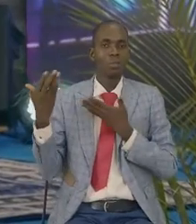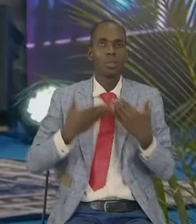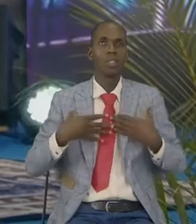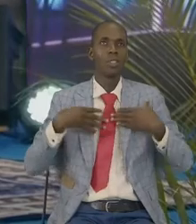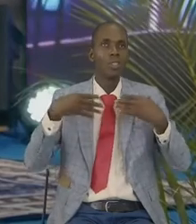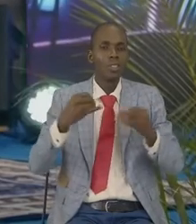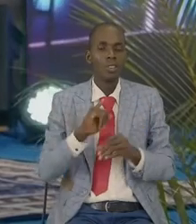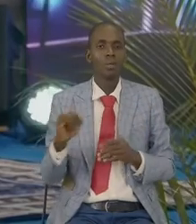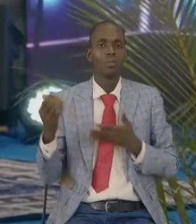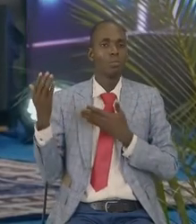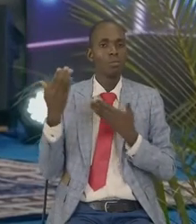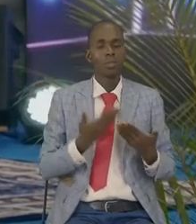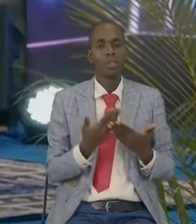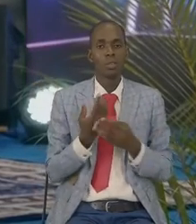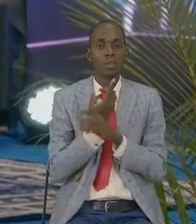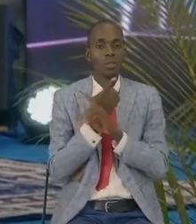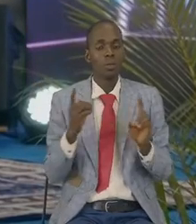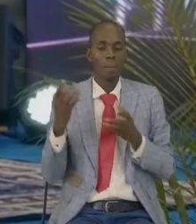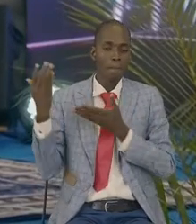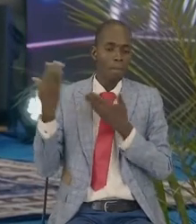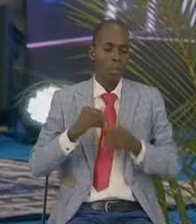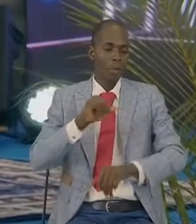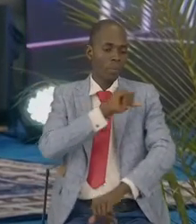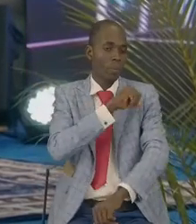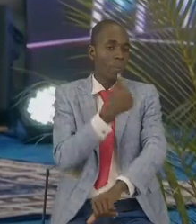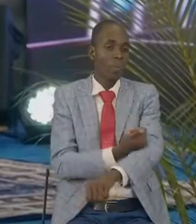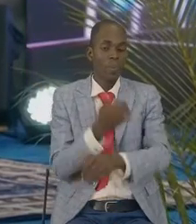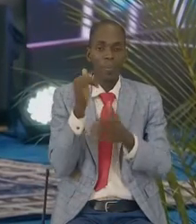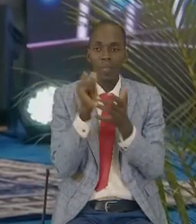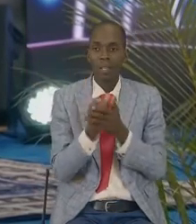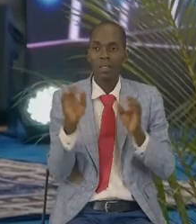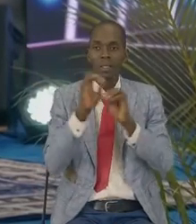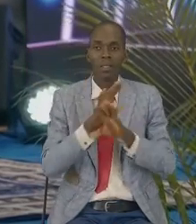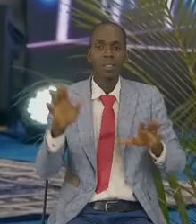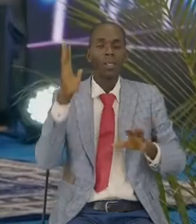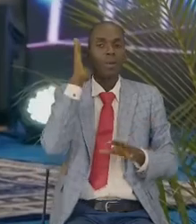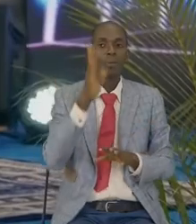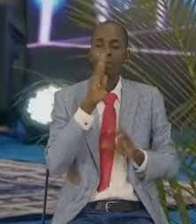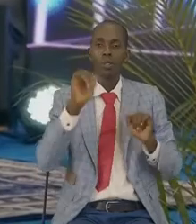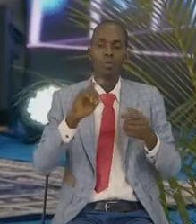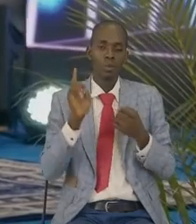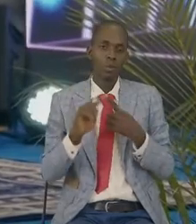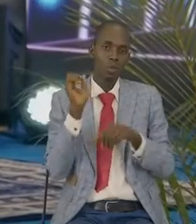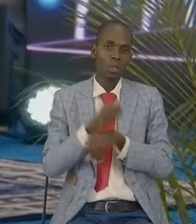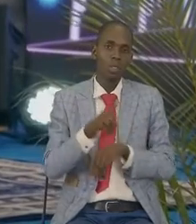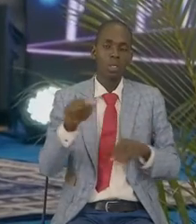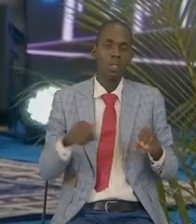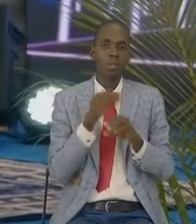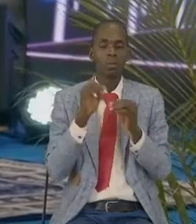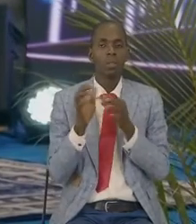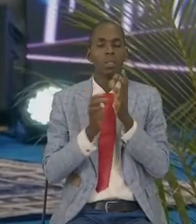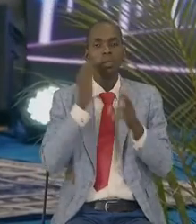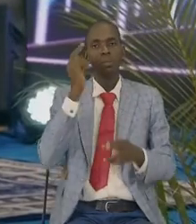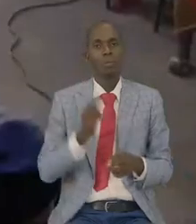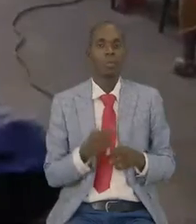deliverance, and he brings authority that nothing will be able to conquer you anymore in Jesus'